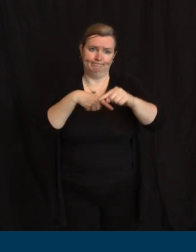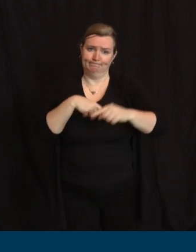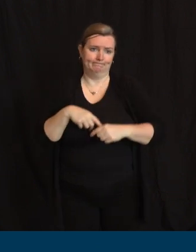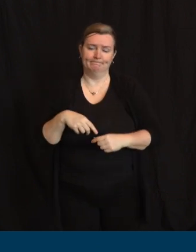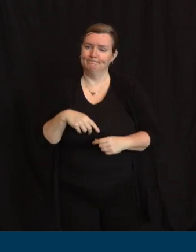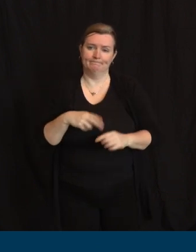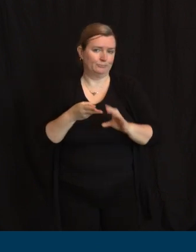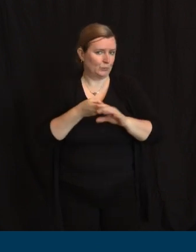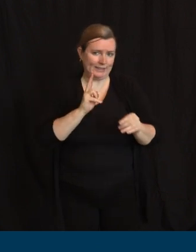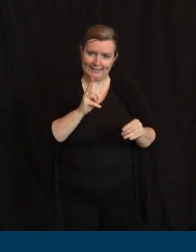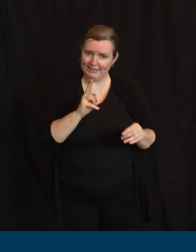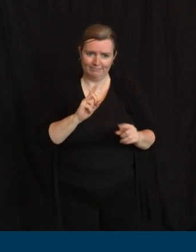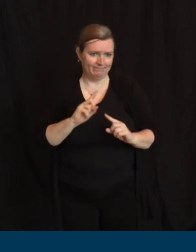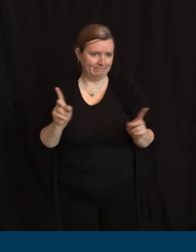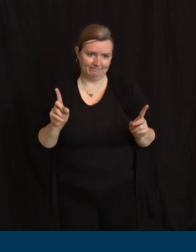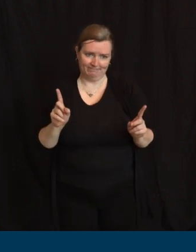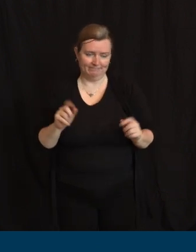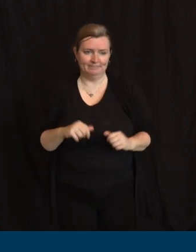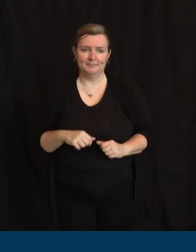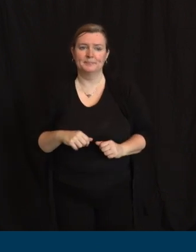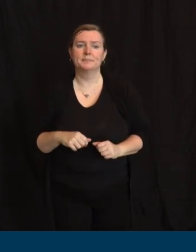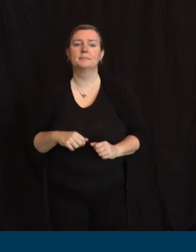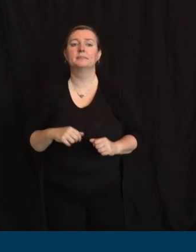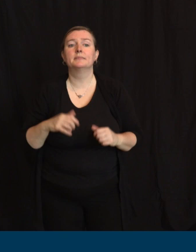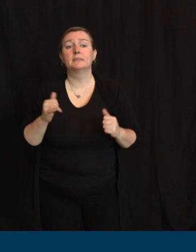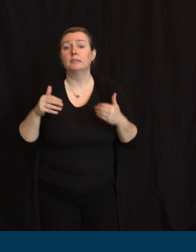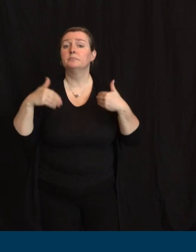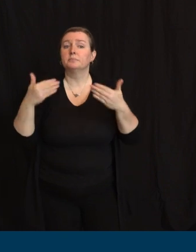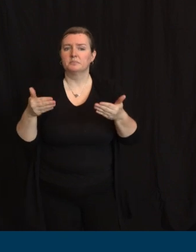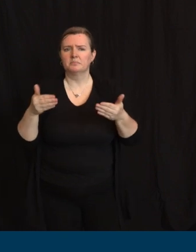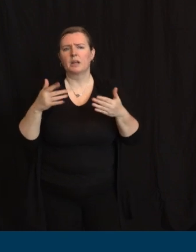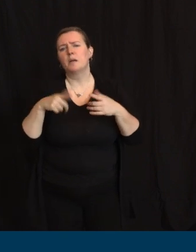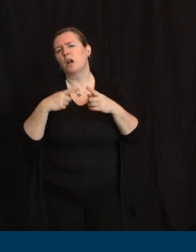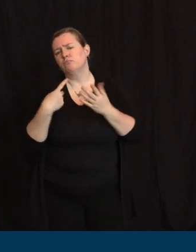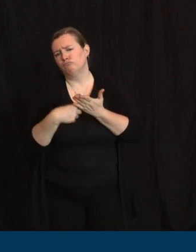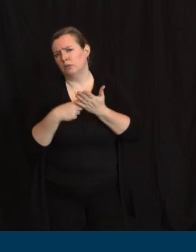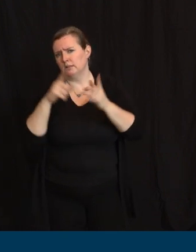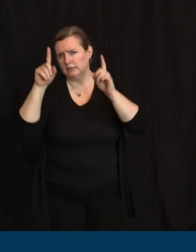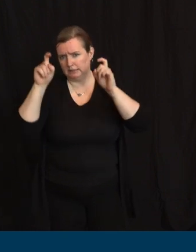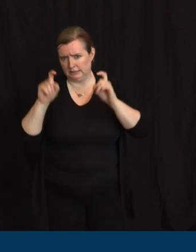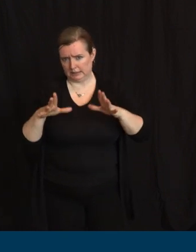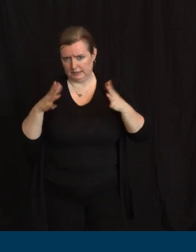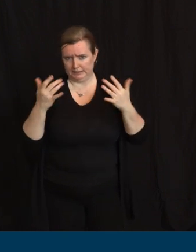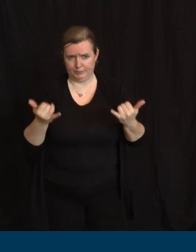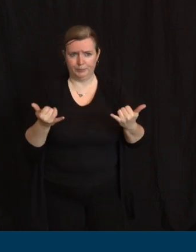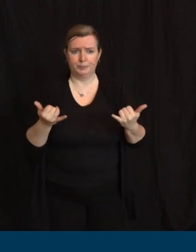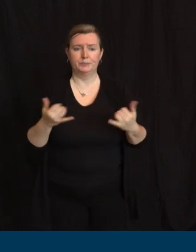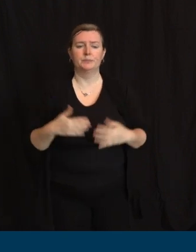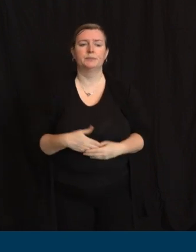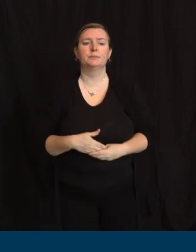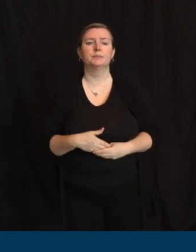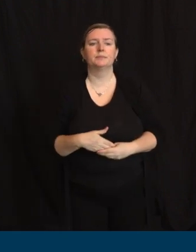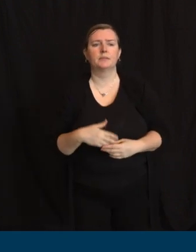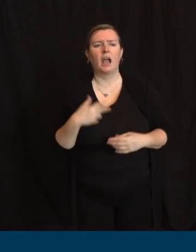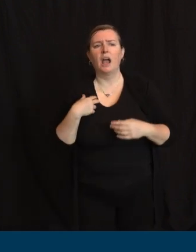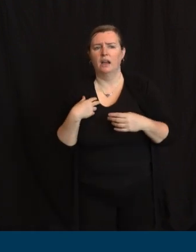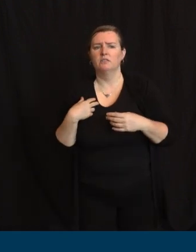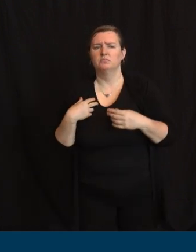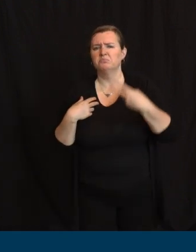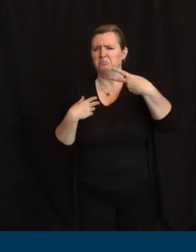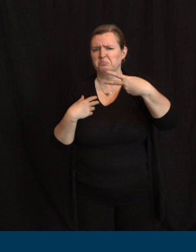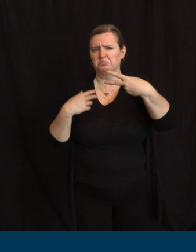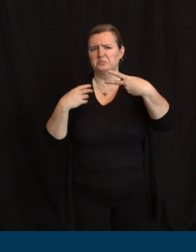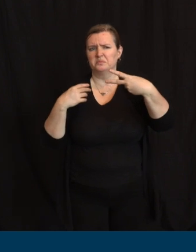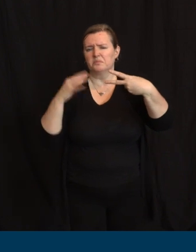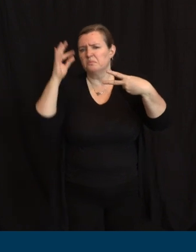If I may switch gears again onto the subject of testing. Of our 2 FEMA-partnered testing sites, Bergen Community